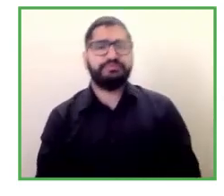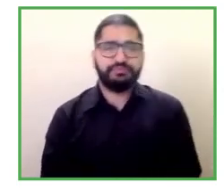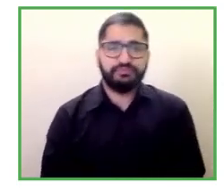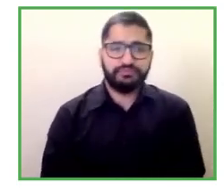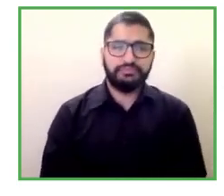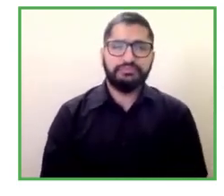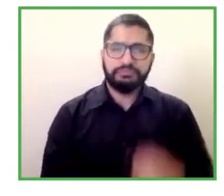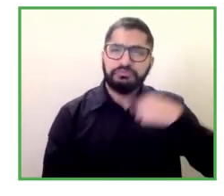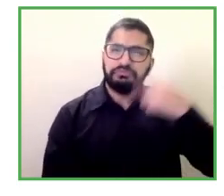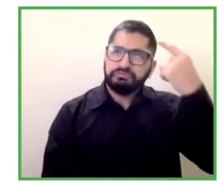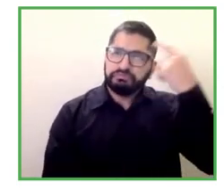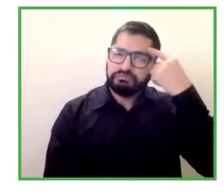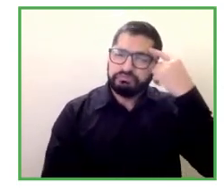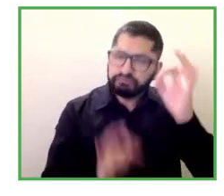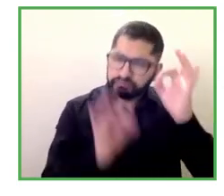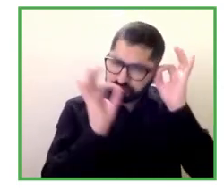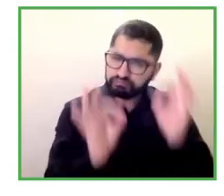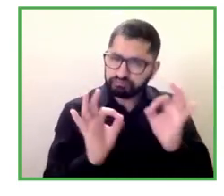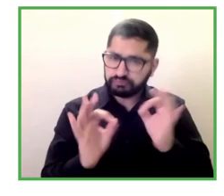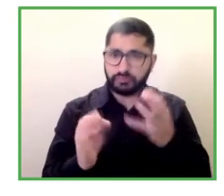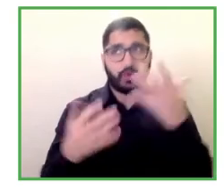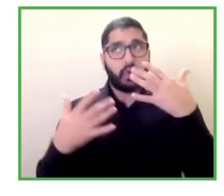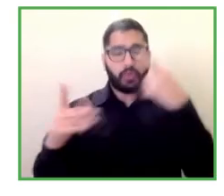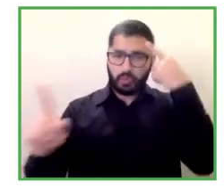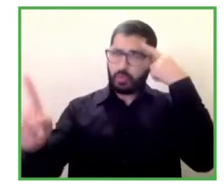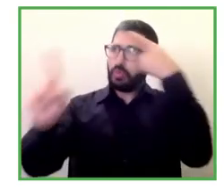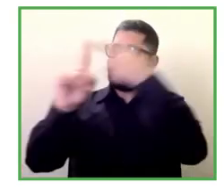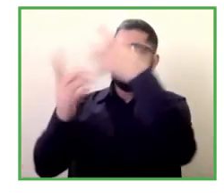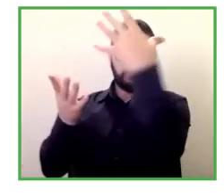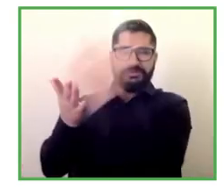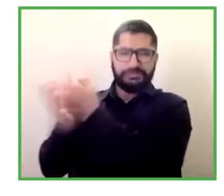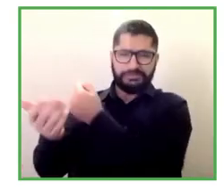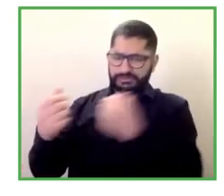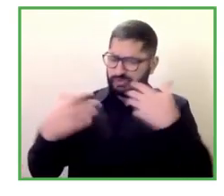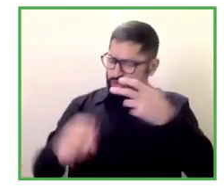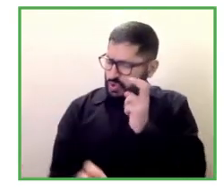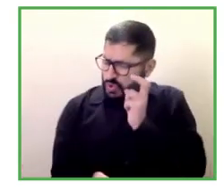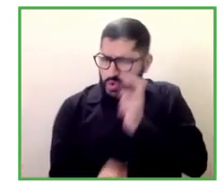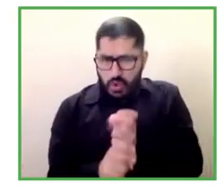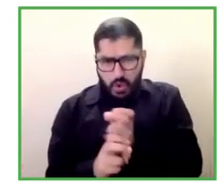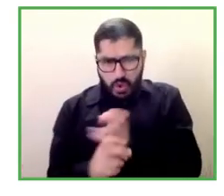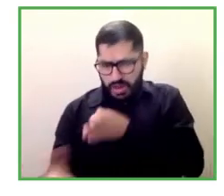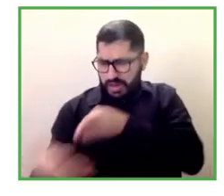are the biggest challenge, the main difficulty